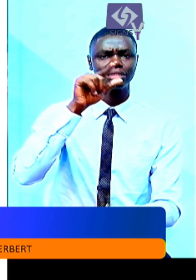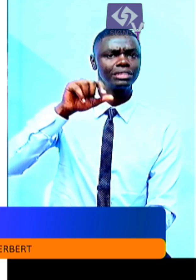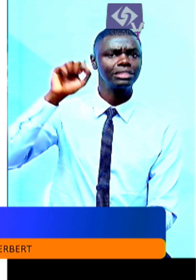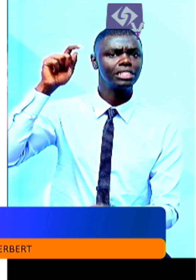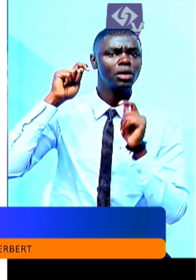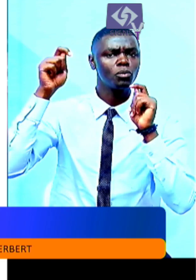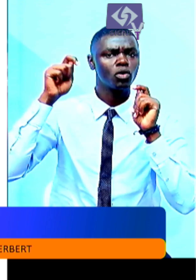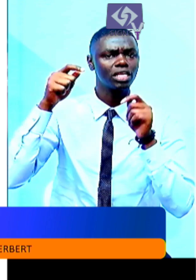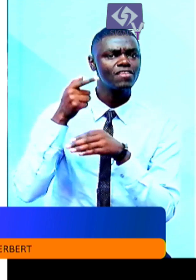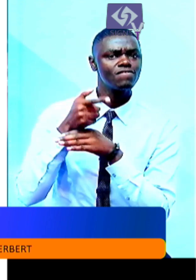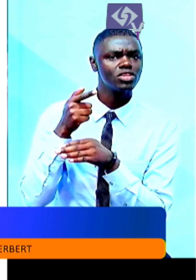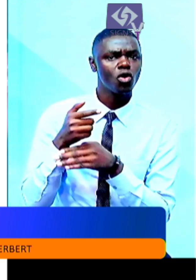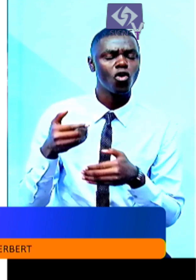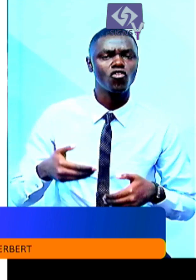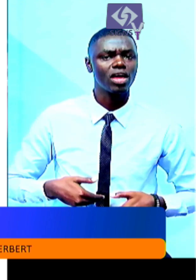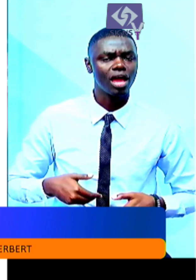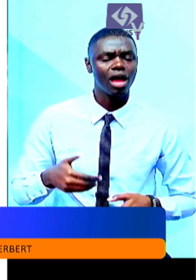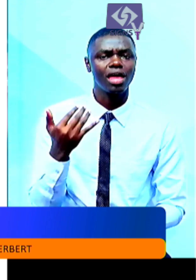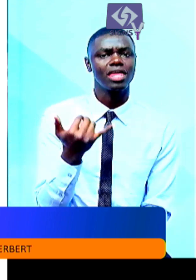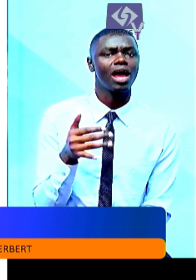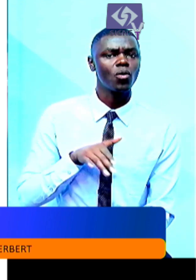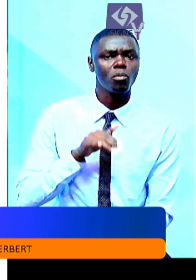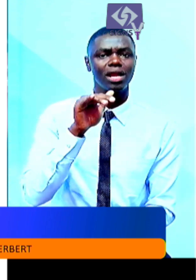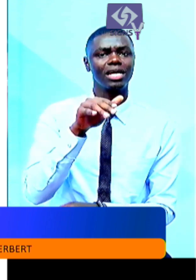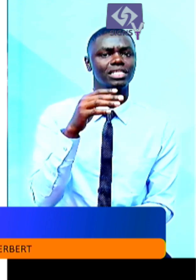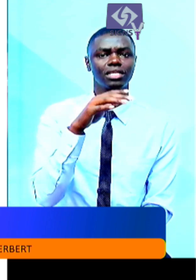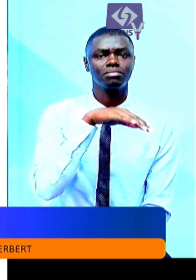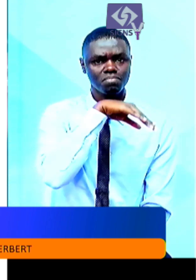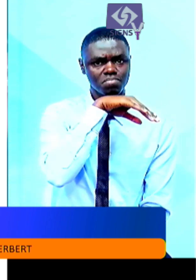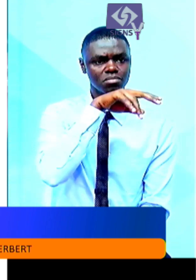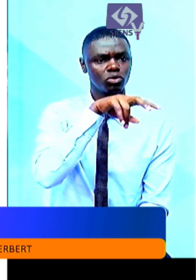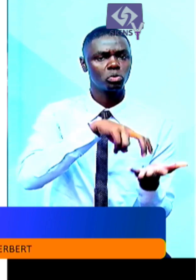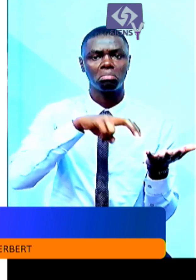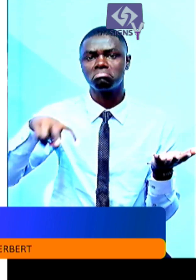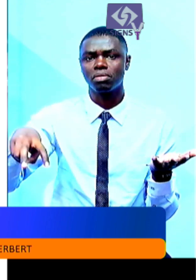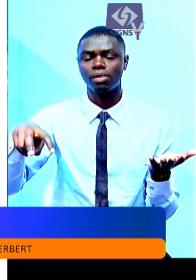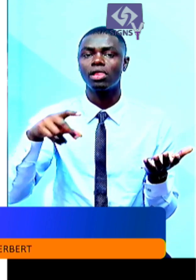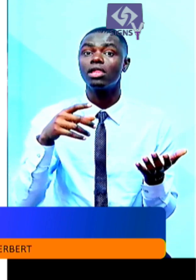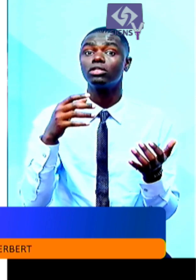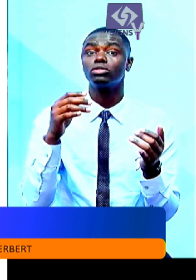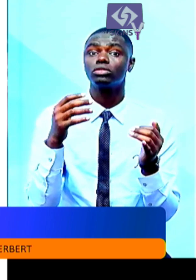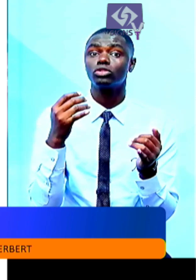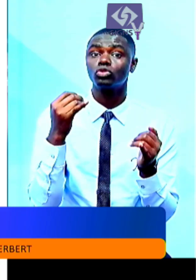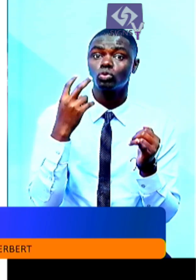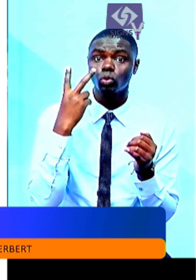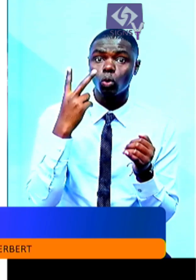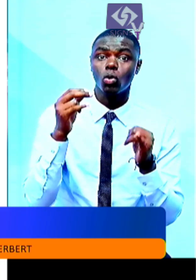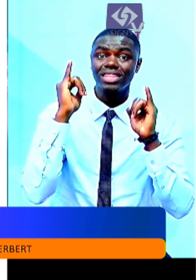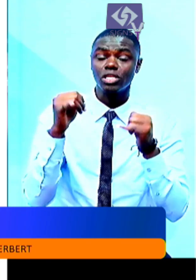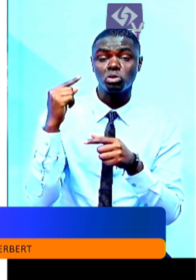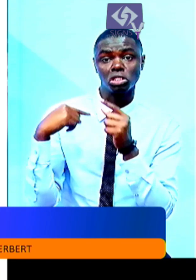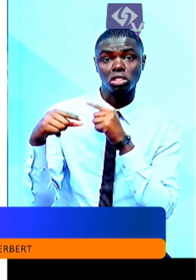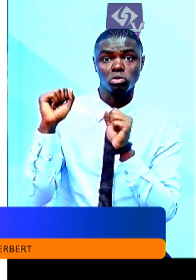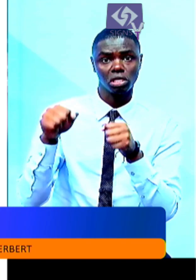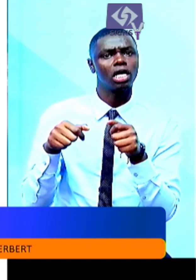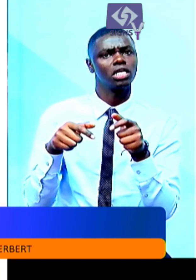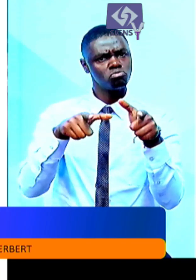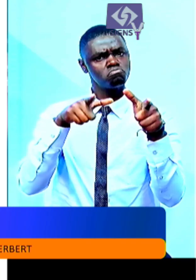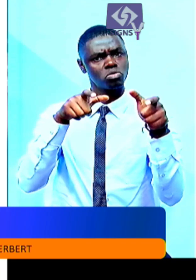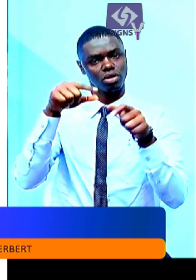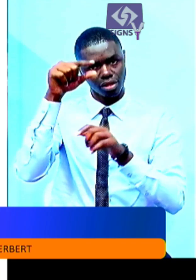a video of a young woman asking the former prime minister to step aside so the new generation could hold the government